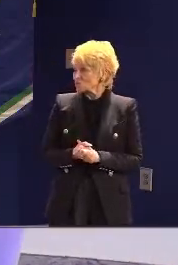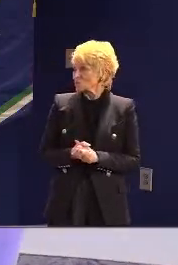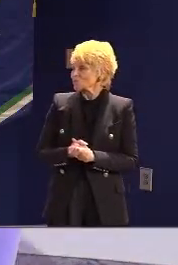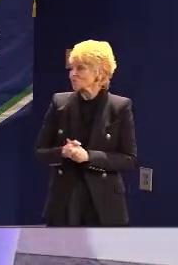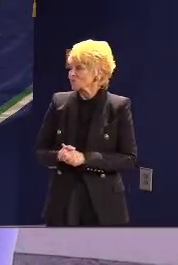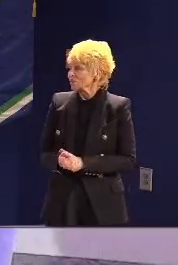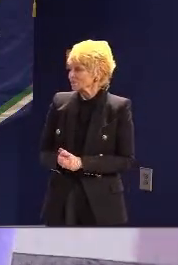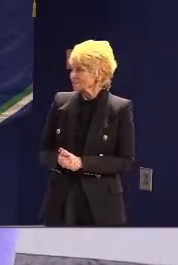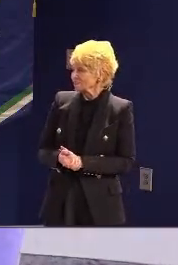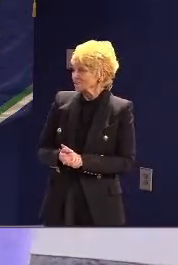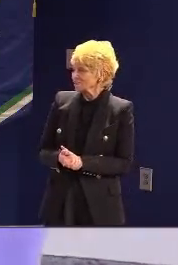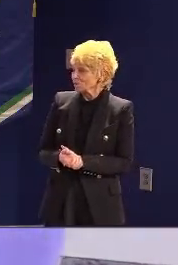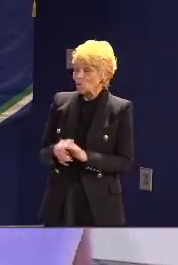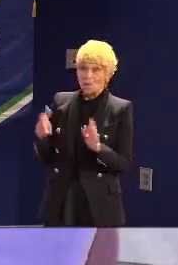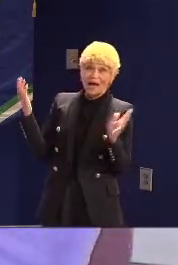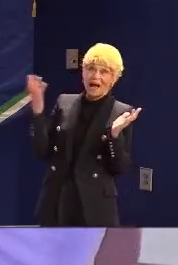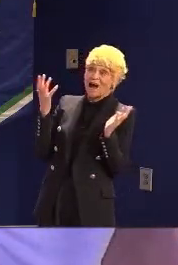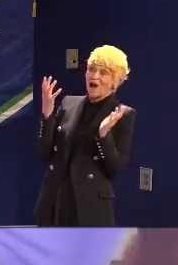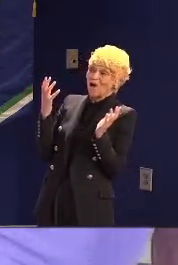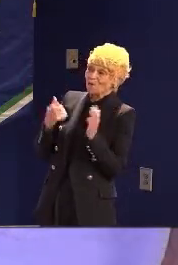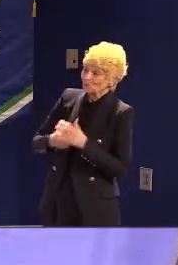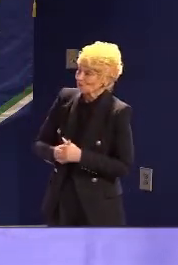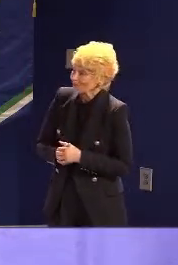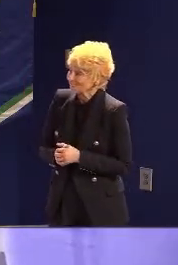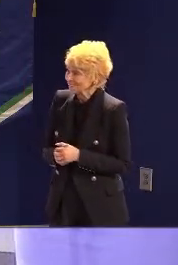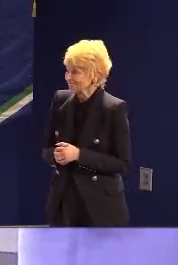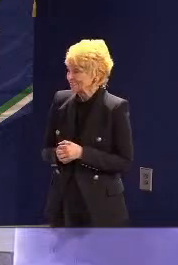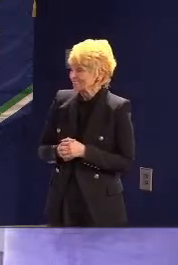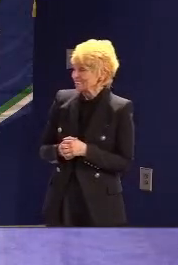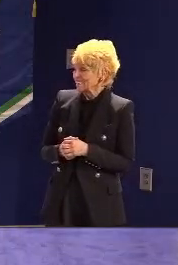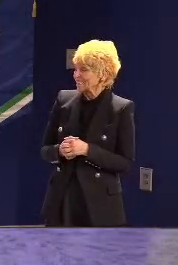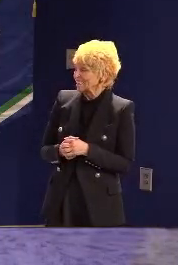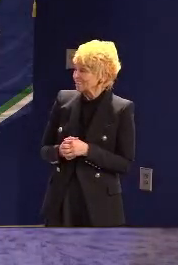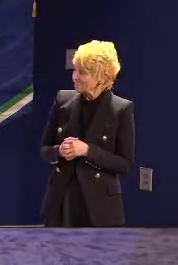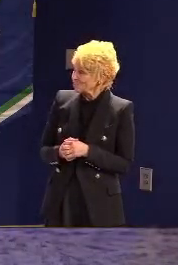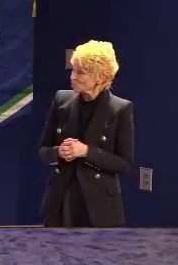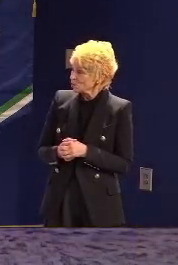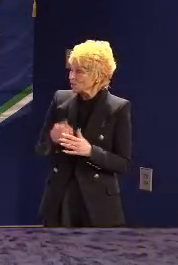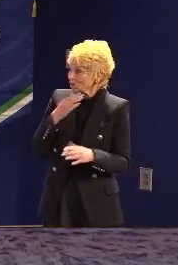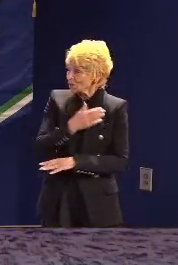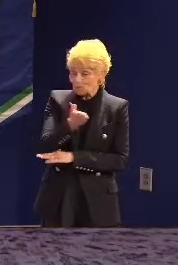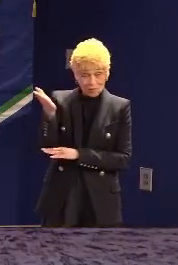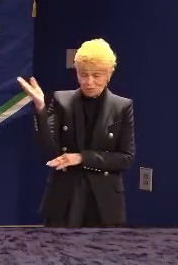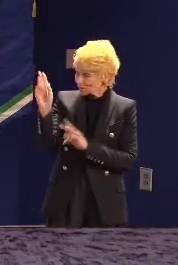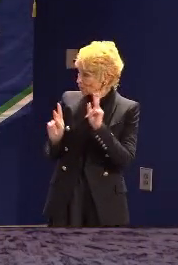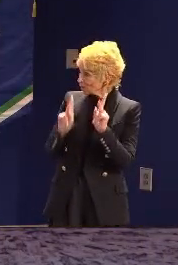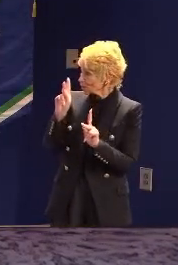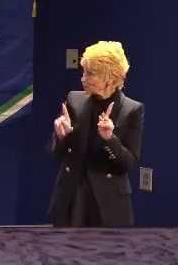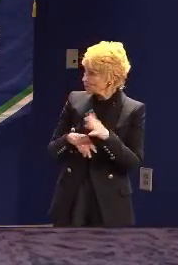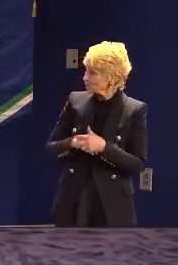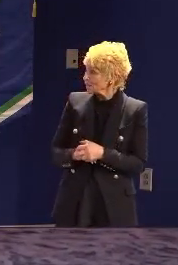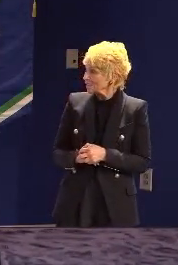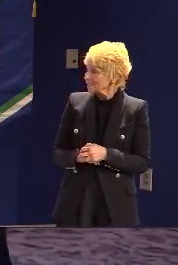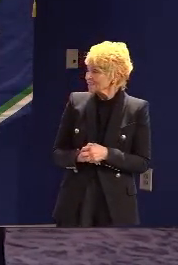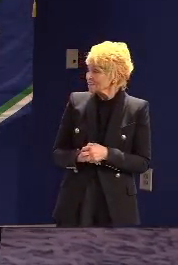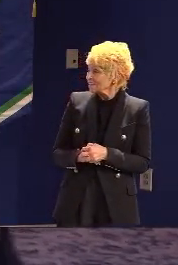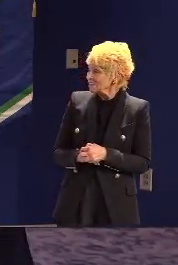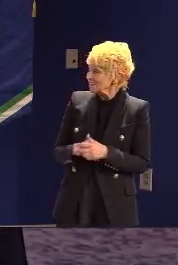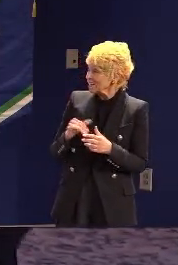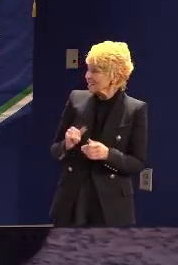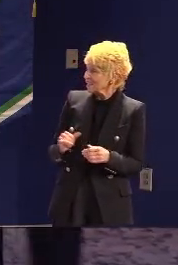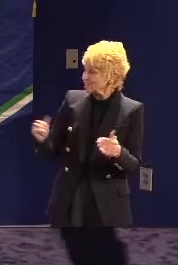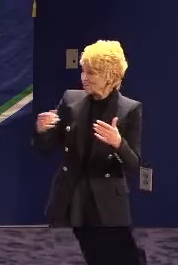Oh, wow. This is so crazy. Oh, God. Good morning, everyone. I have a speech,